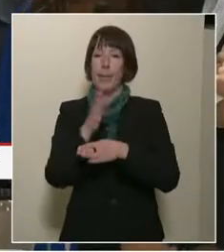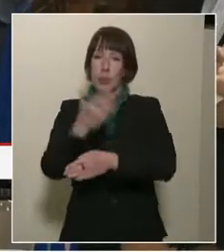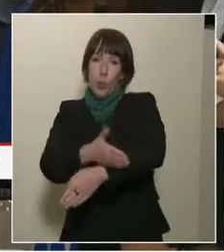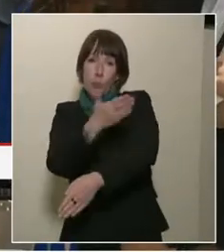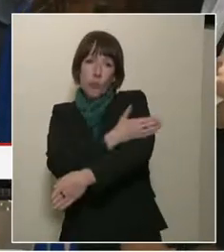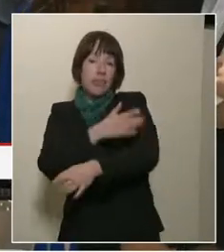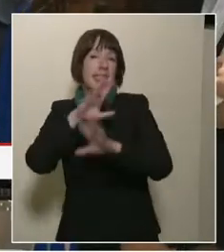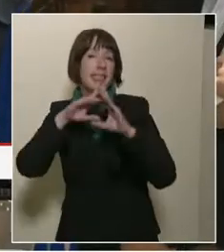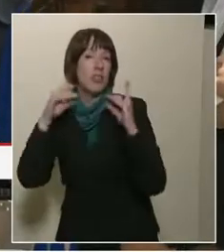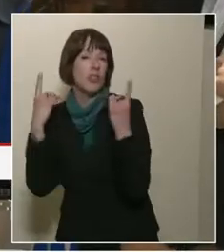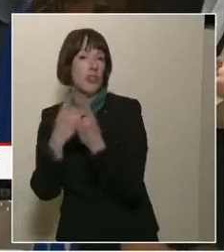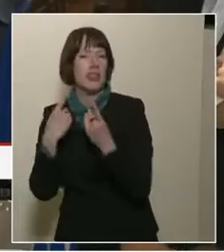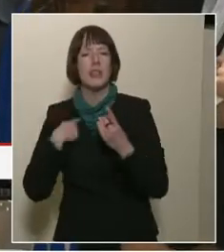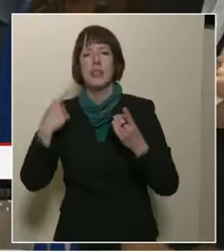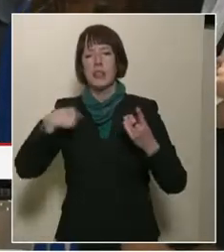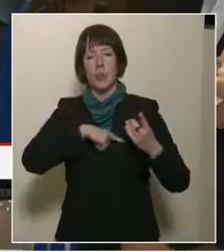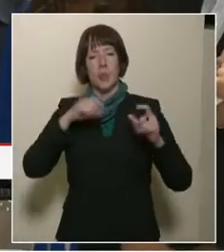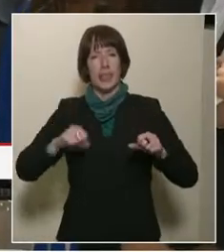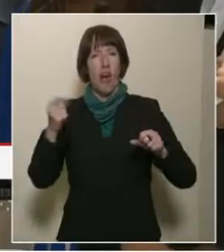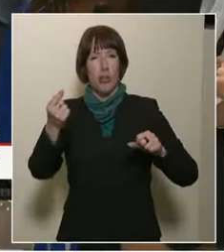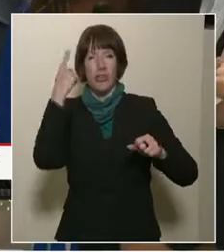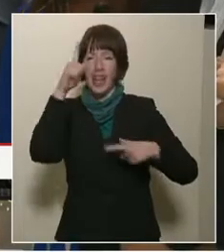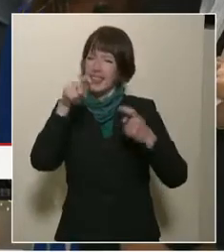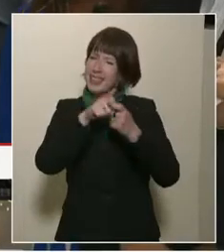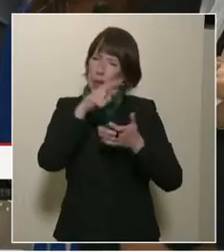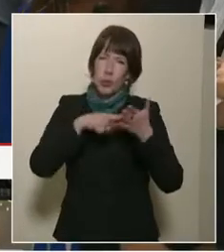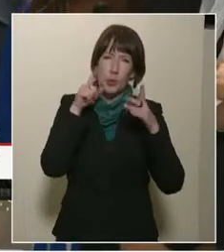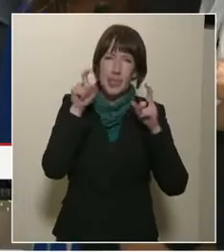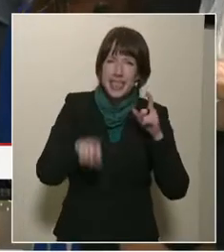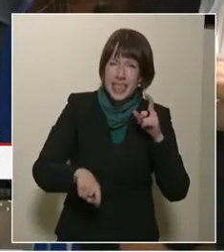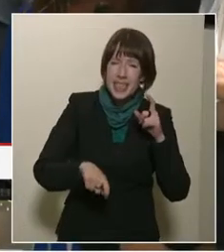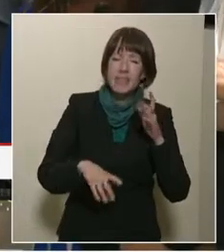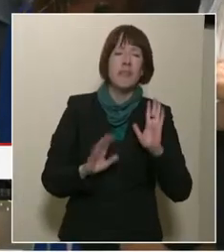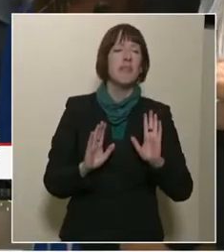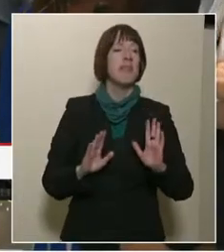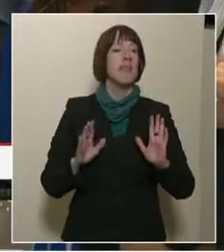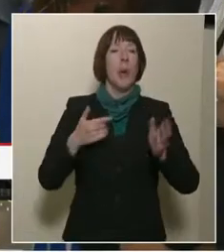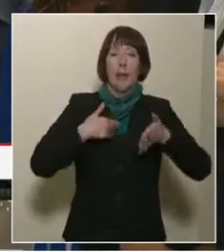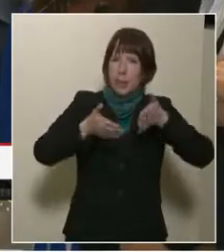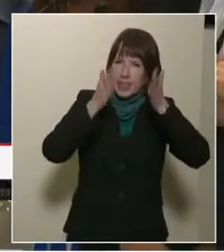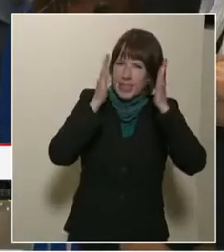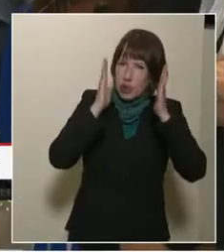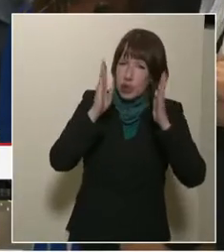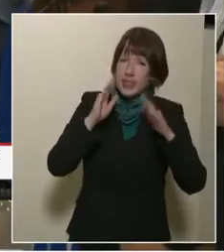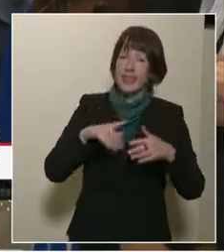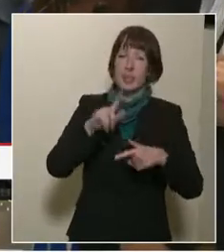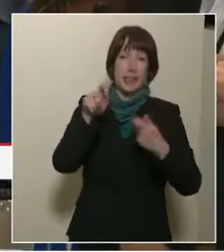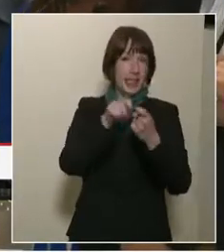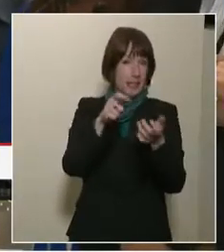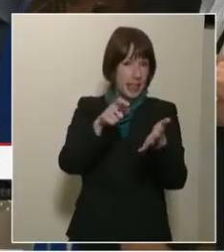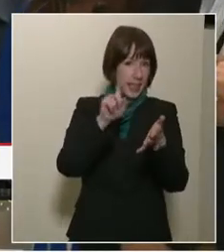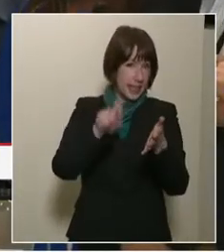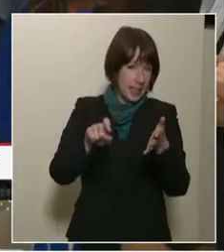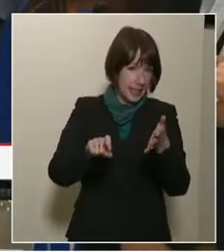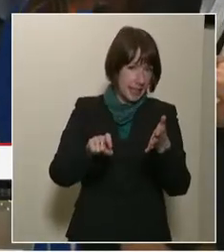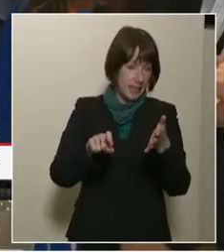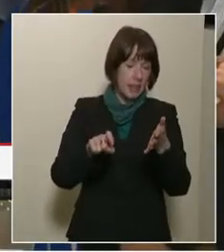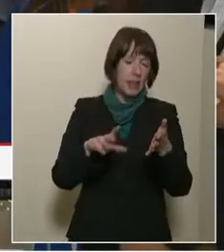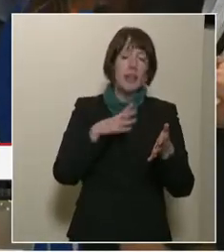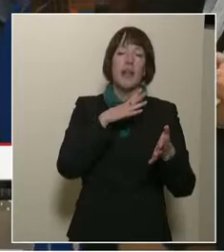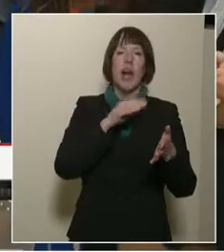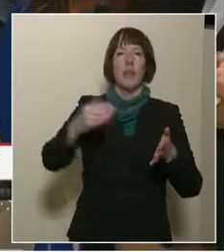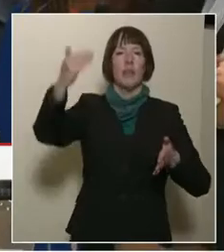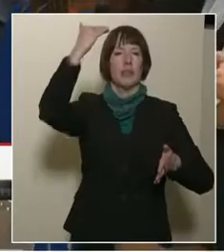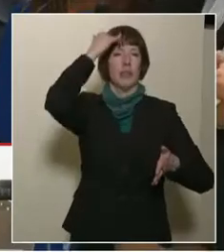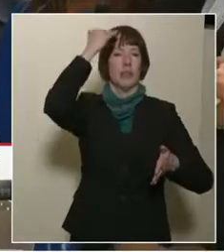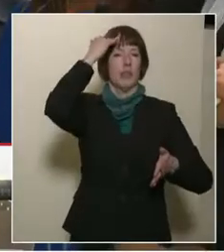to understand exactly what you need. They have been paying close attention to those needs, and we have been